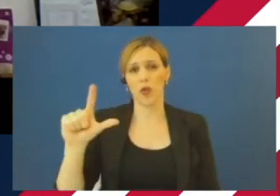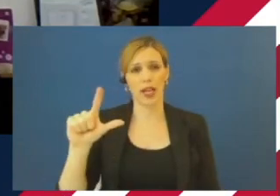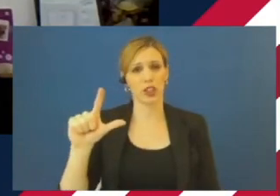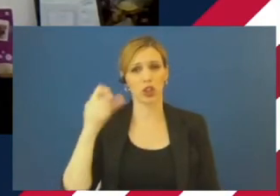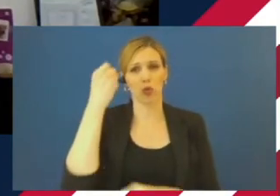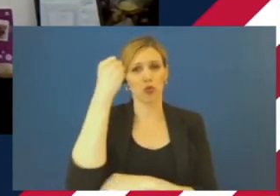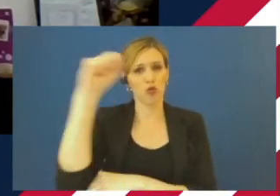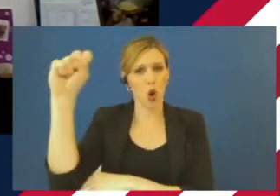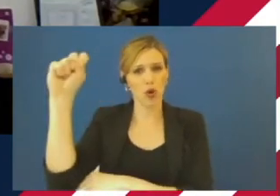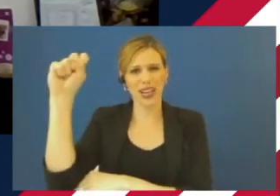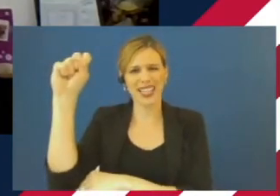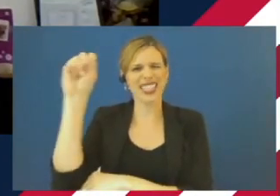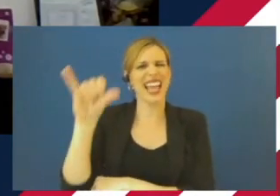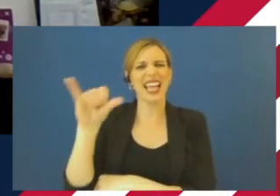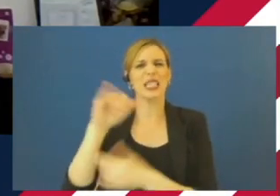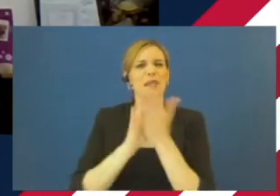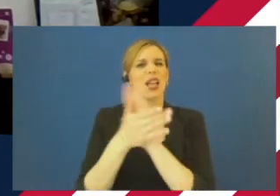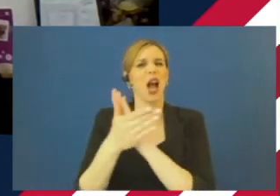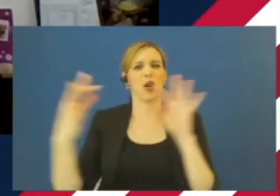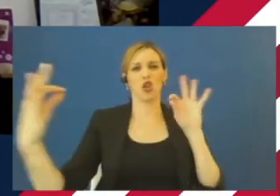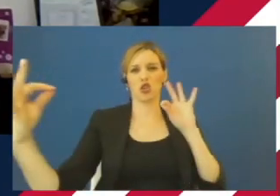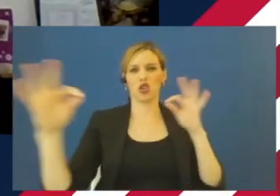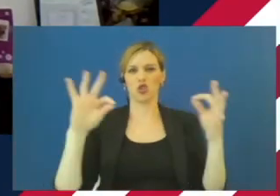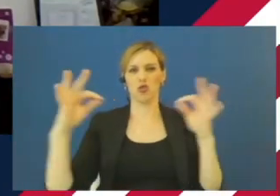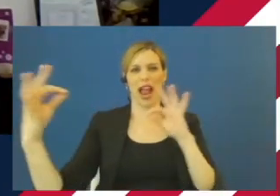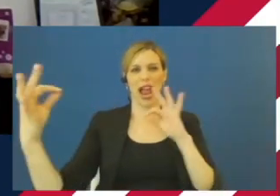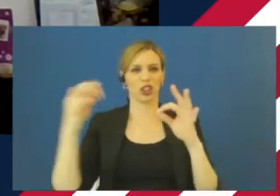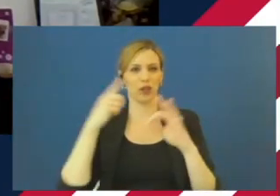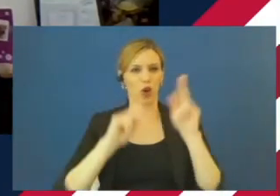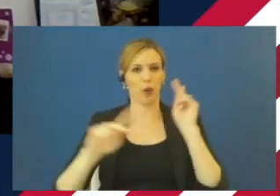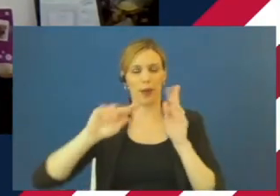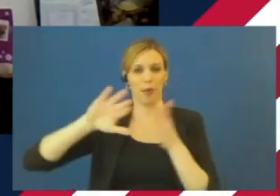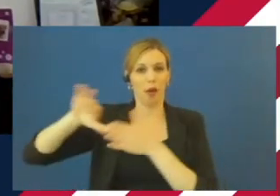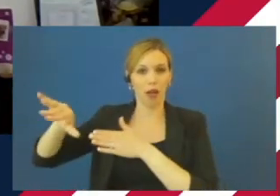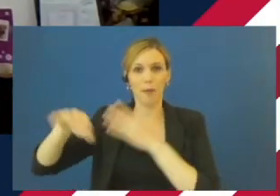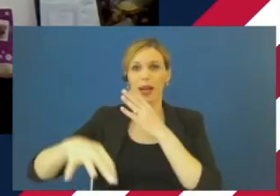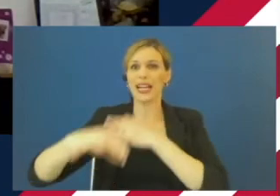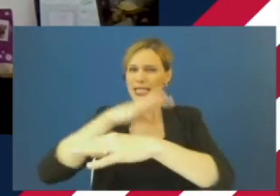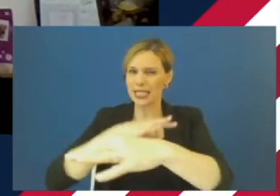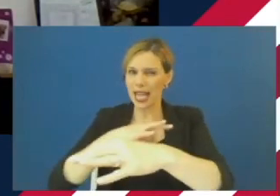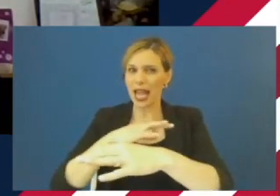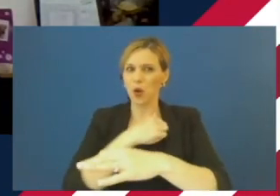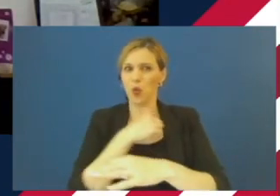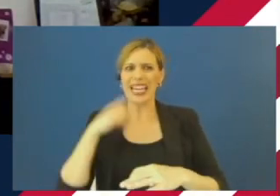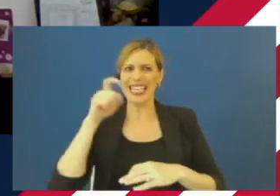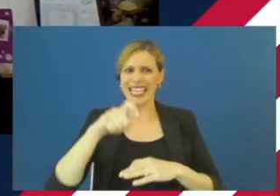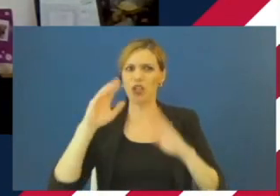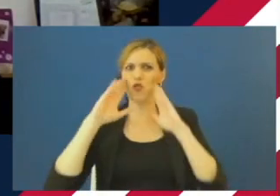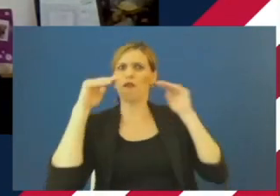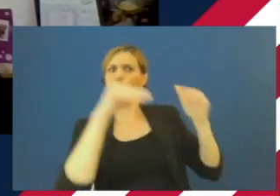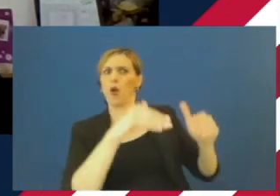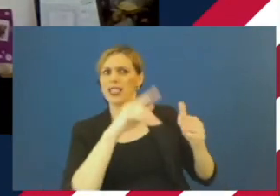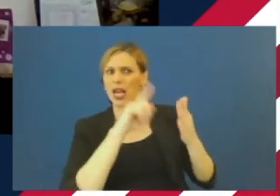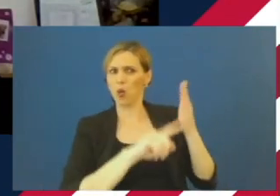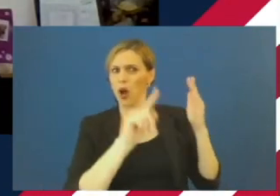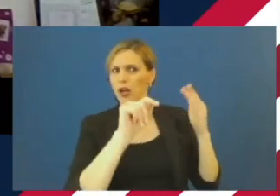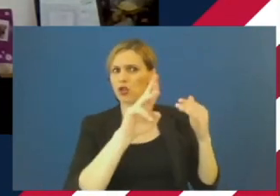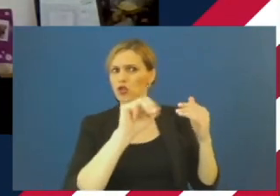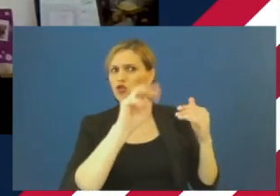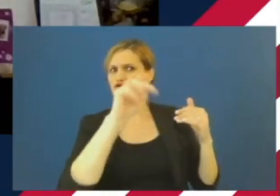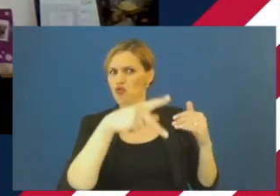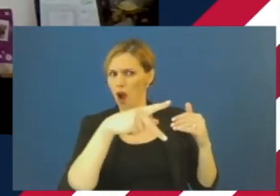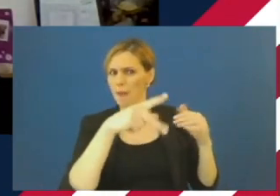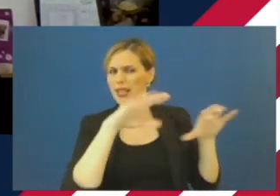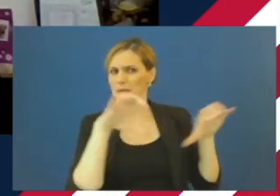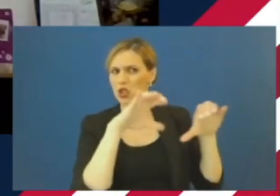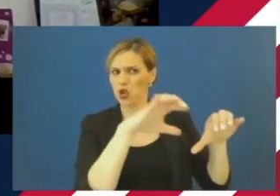distraction to really push through the things that this Trump administration wants to do for their friends. We're not standing for